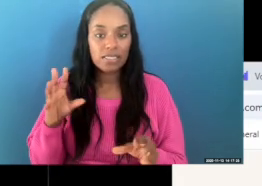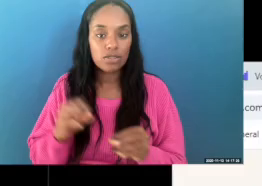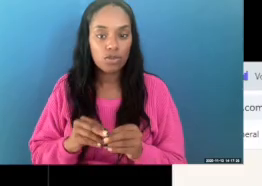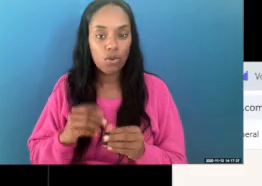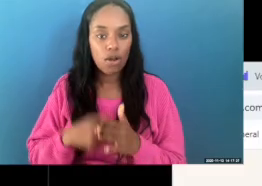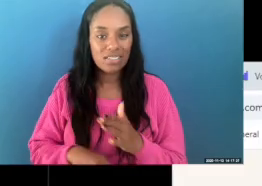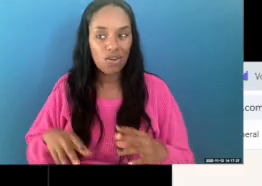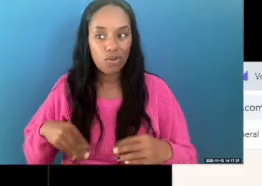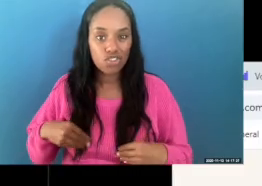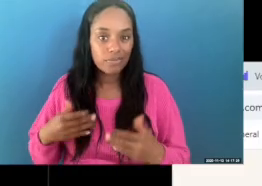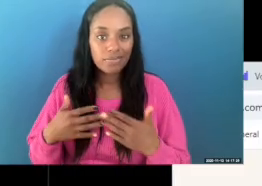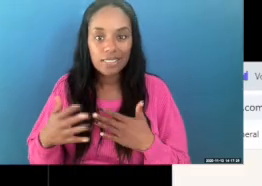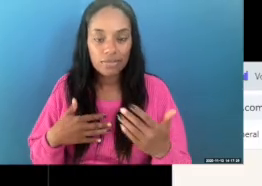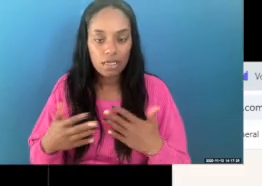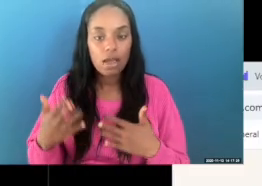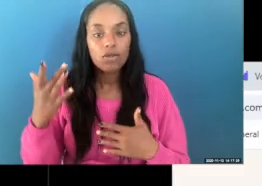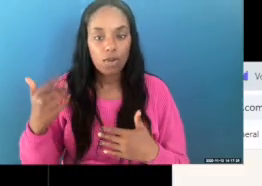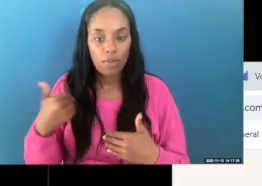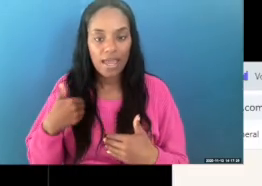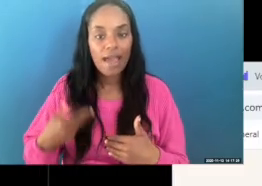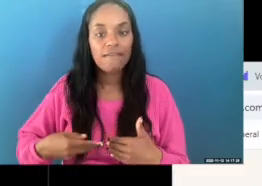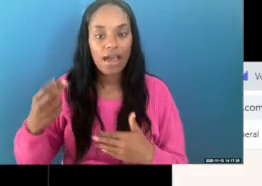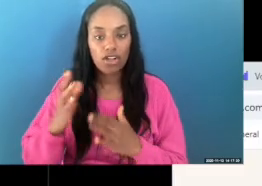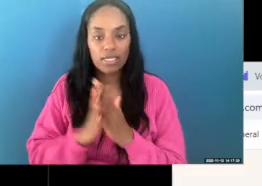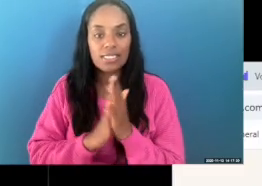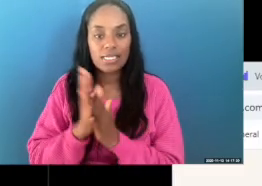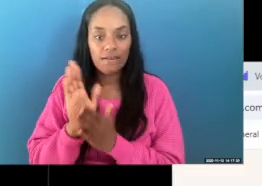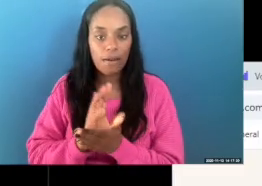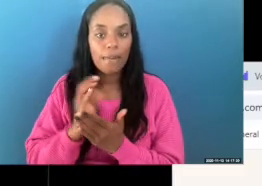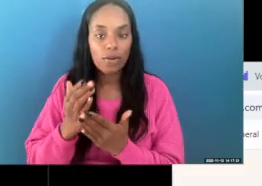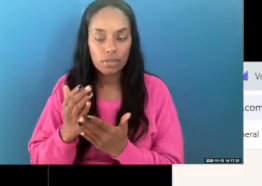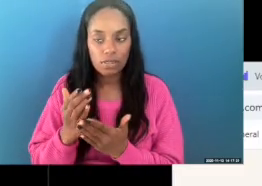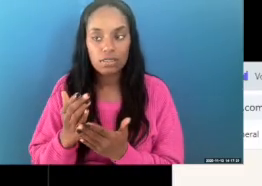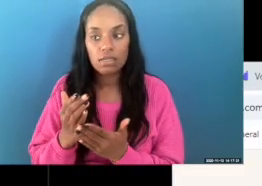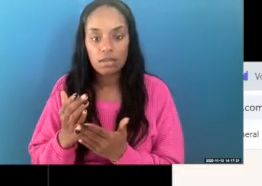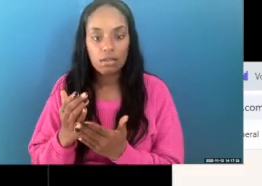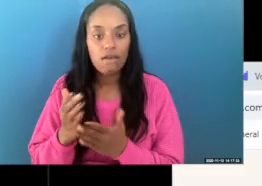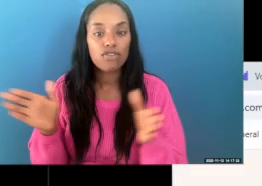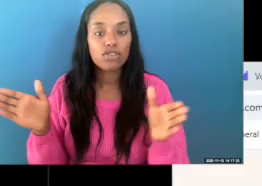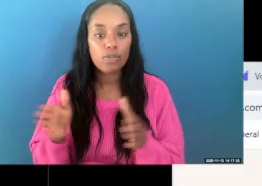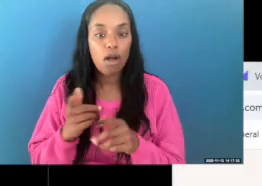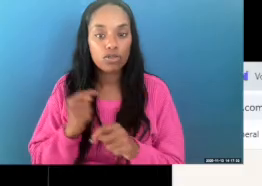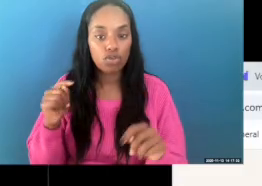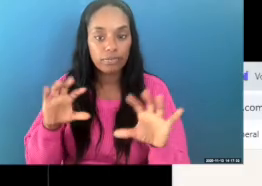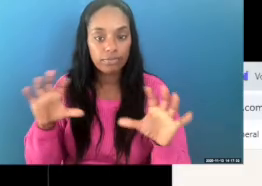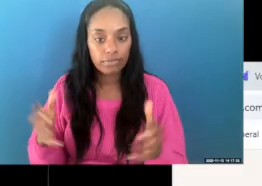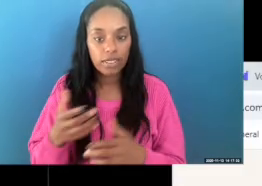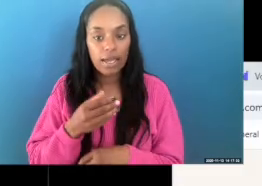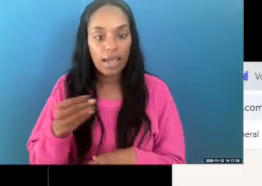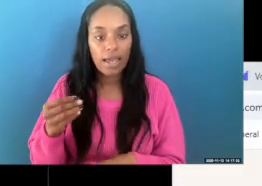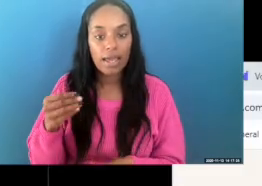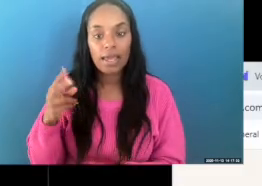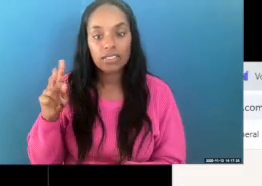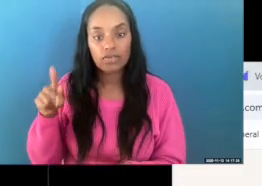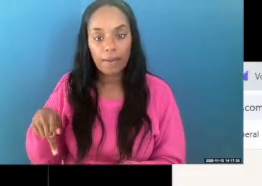the total cost of ownership is almost irrelevant, because it's just a question of, can I afford to buy the truck right now? And if I can't, then total